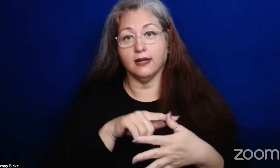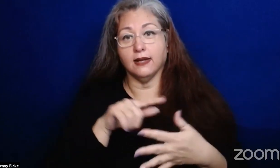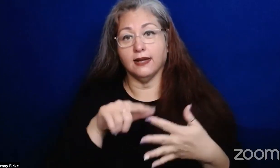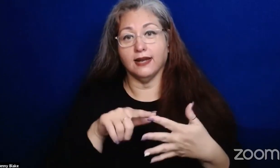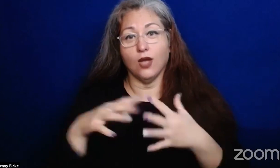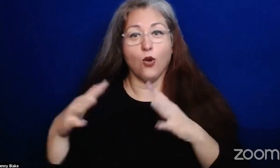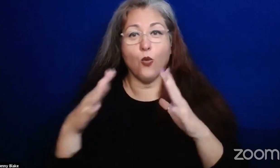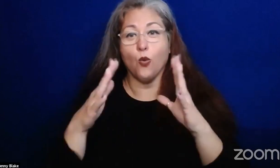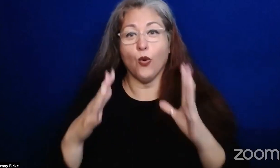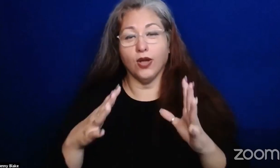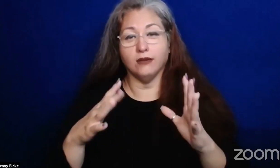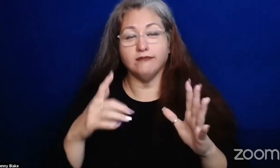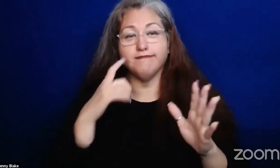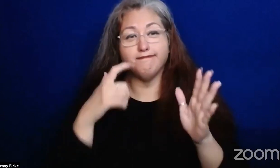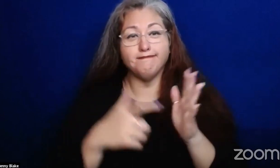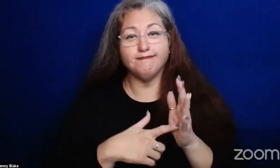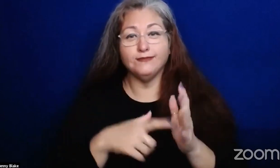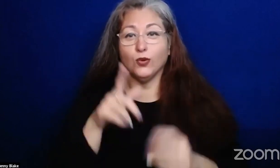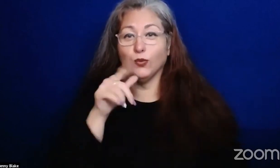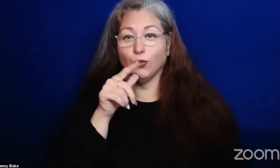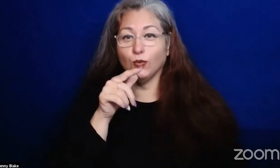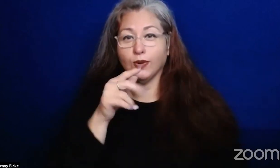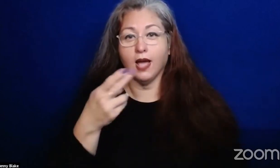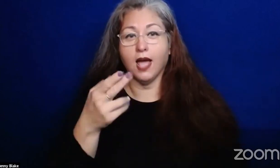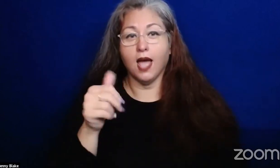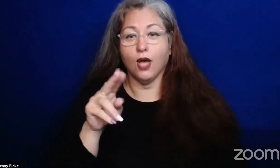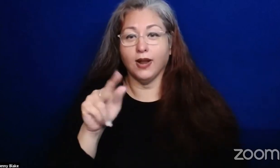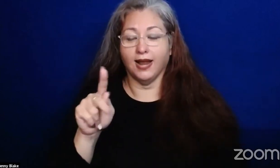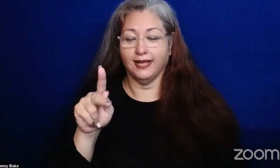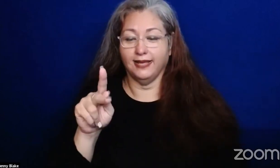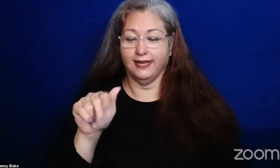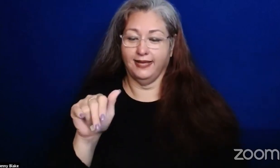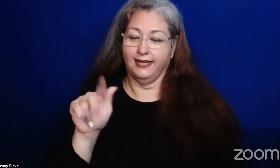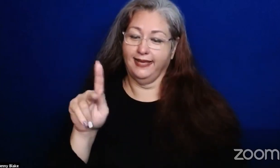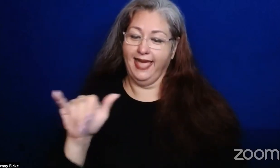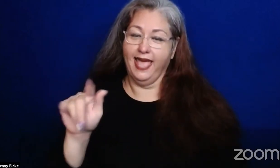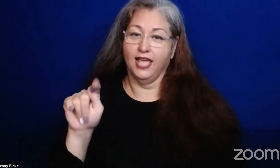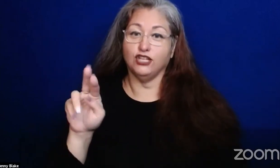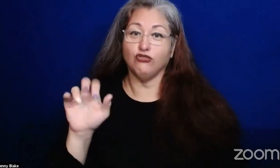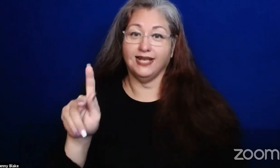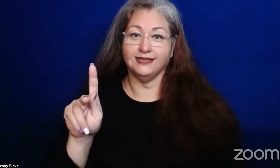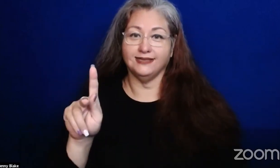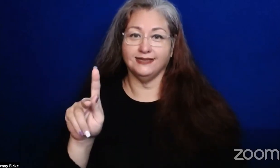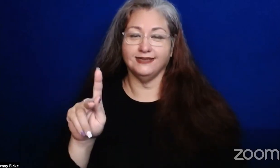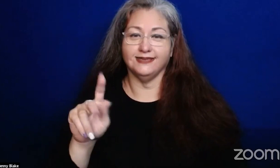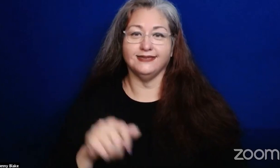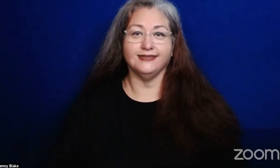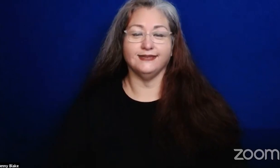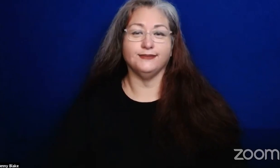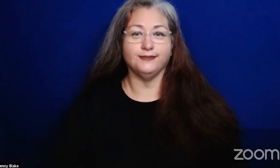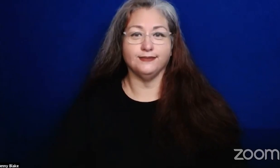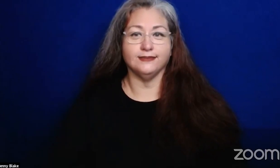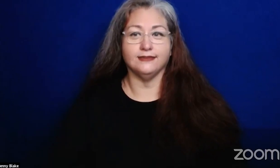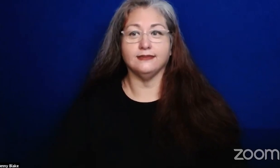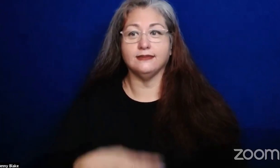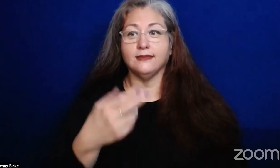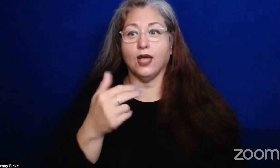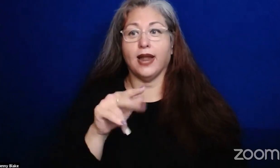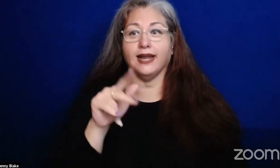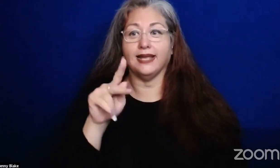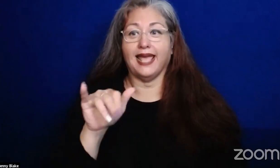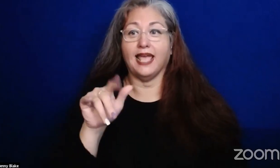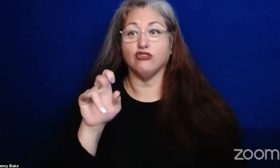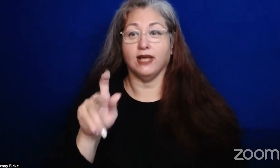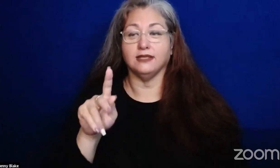warrior that we want to spotlight is Haunani K. Trask, and I'll do this quote. Haunani K.